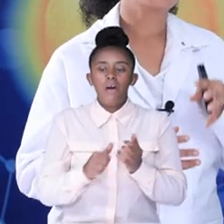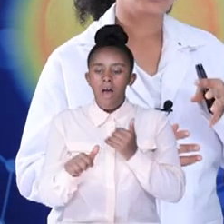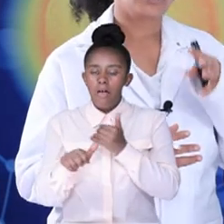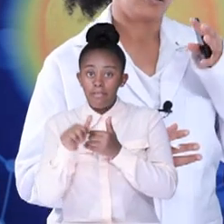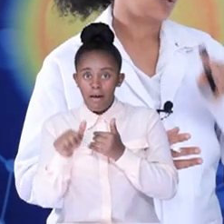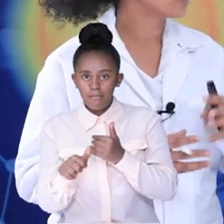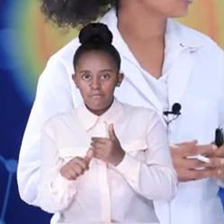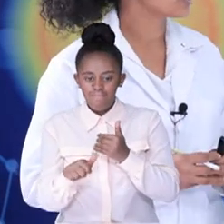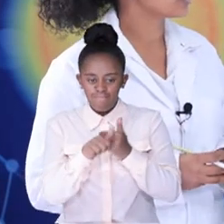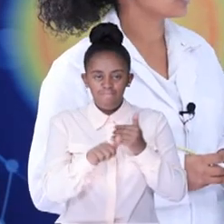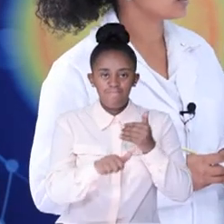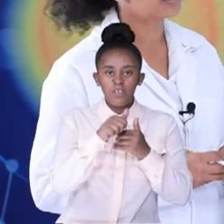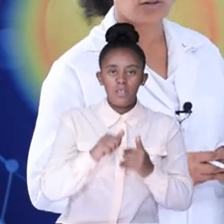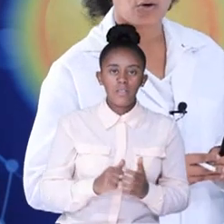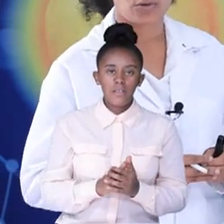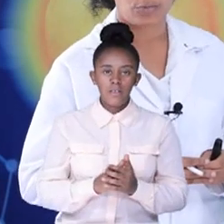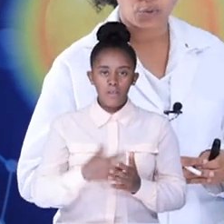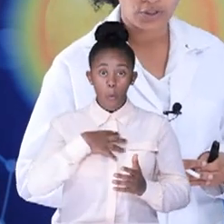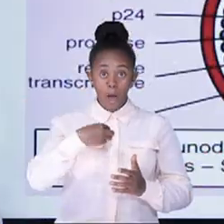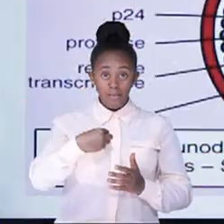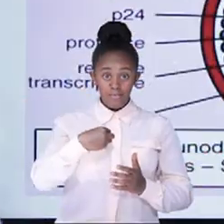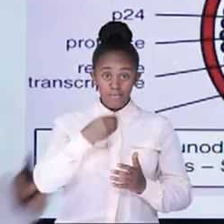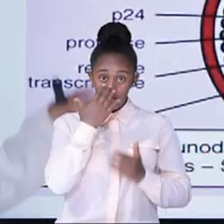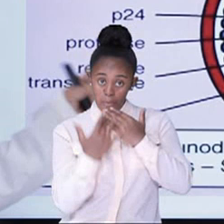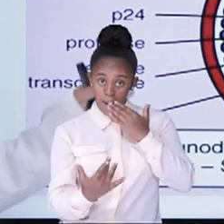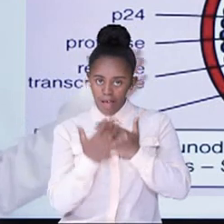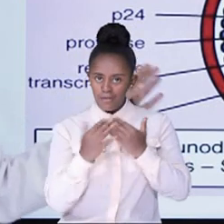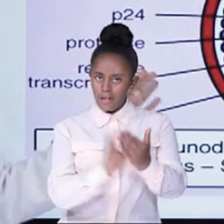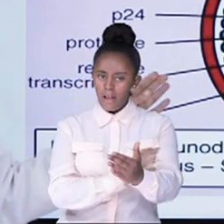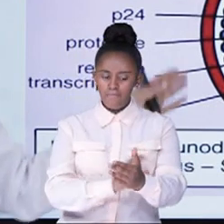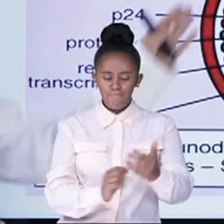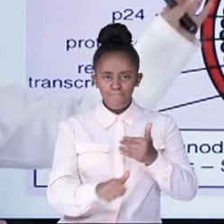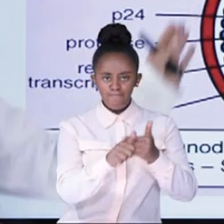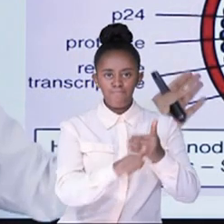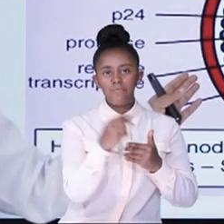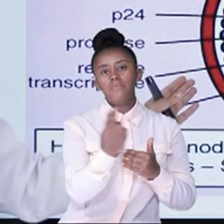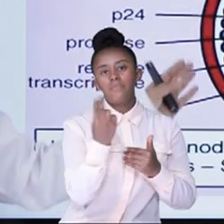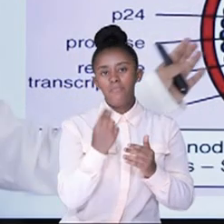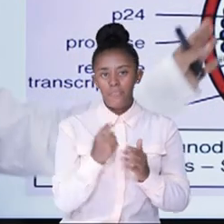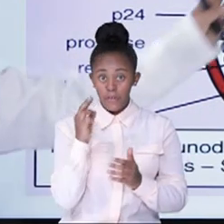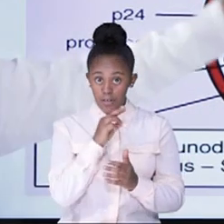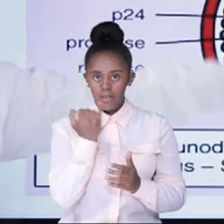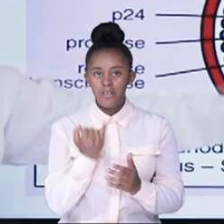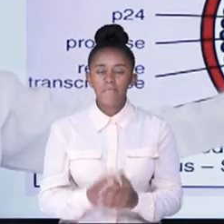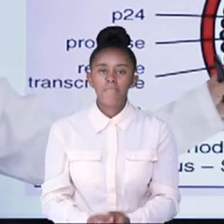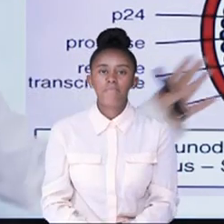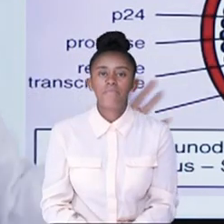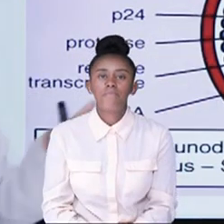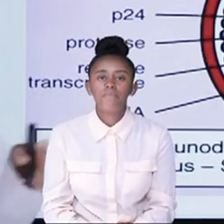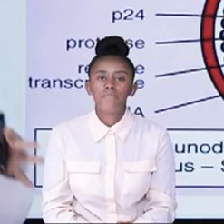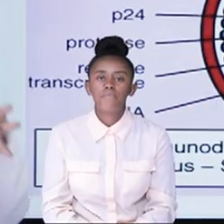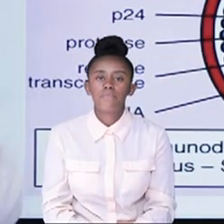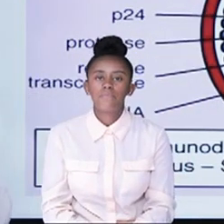attack the white blood cells in our body. As you can see on this diagram, all these